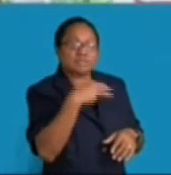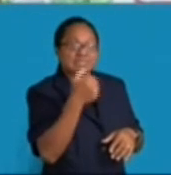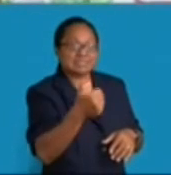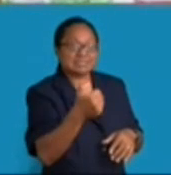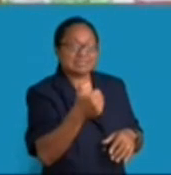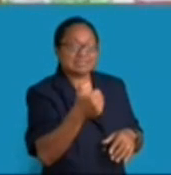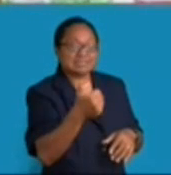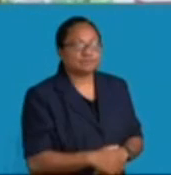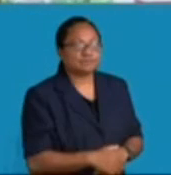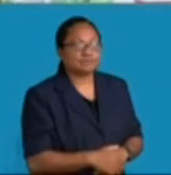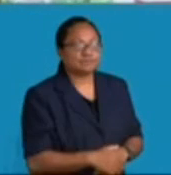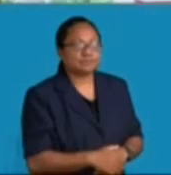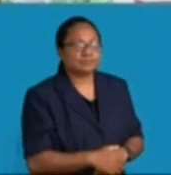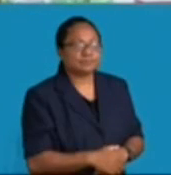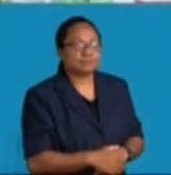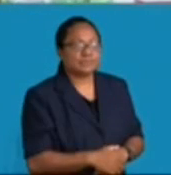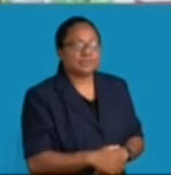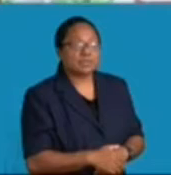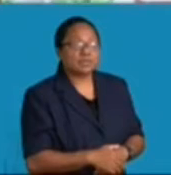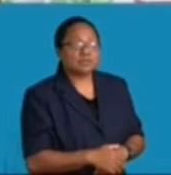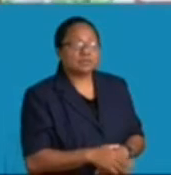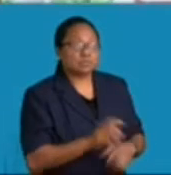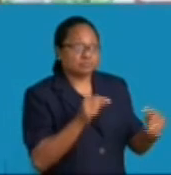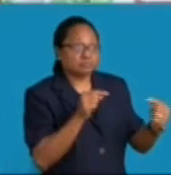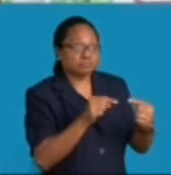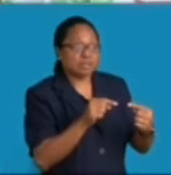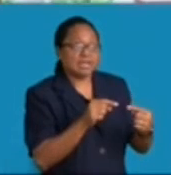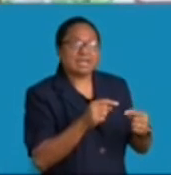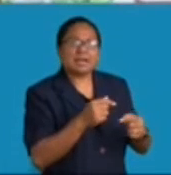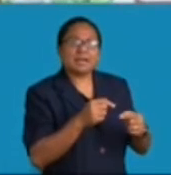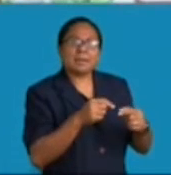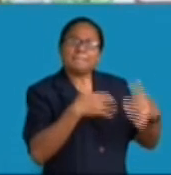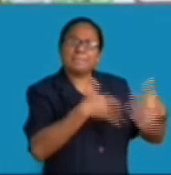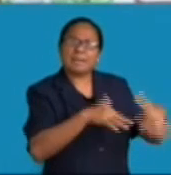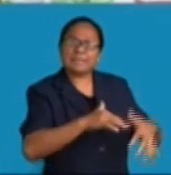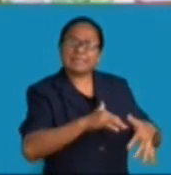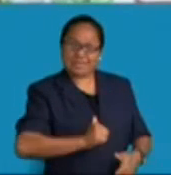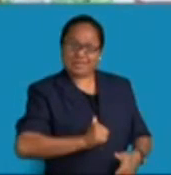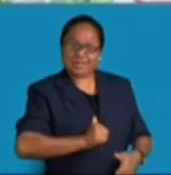27%. Offences against public morality,